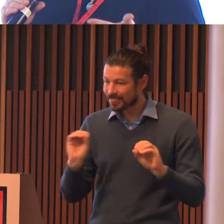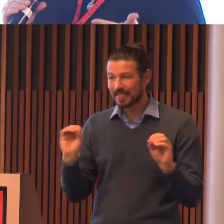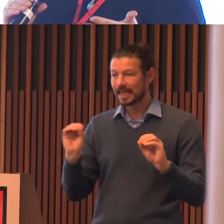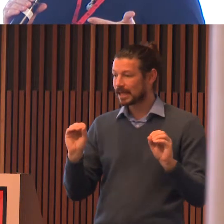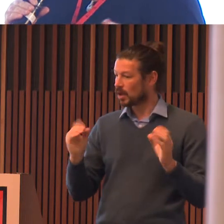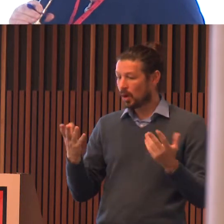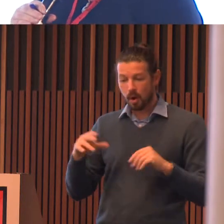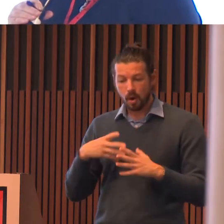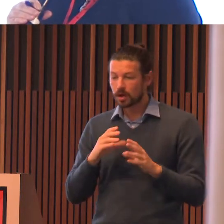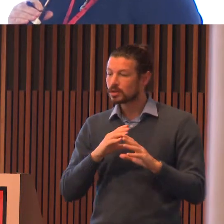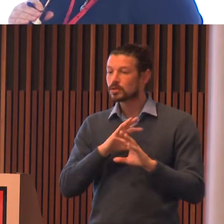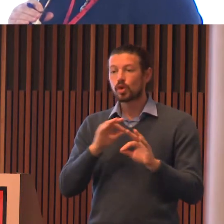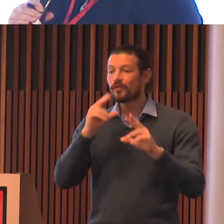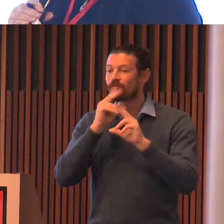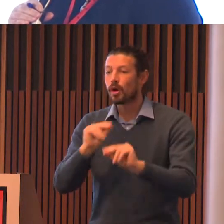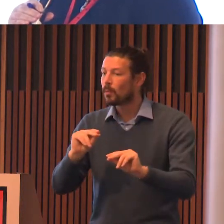can't speak.